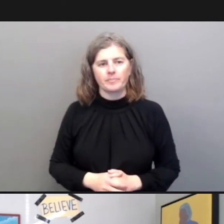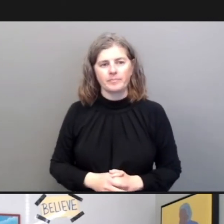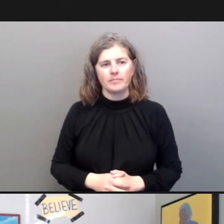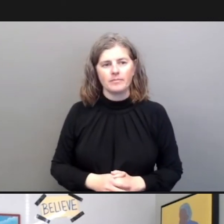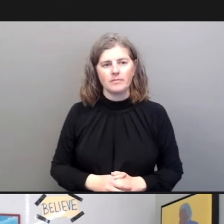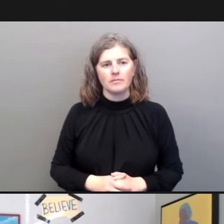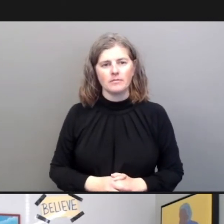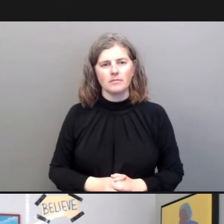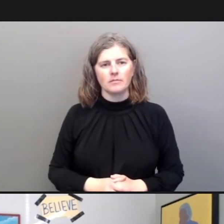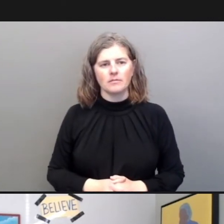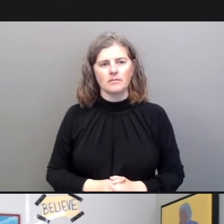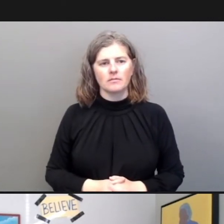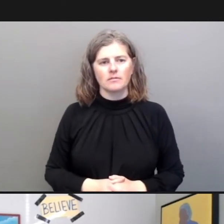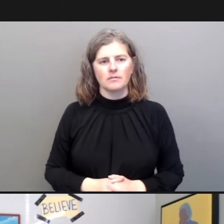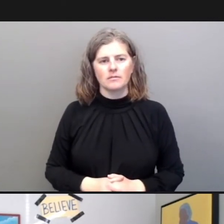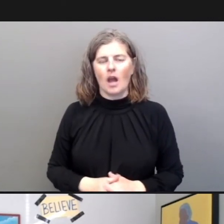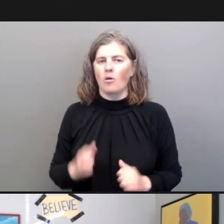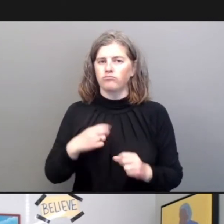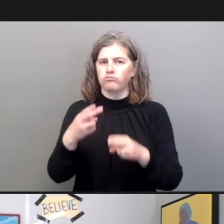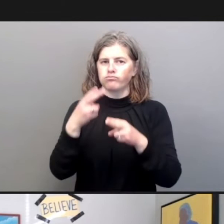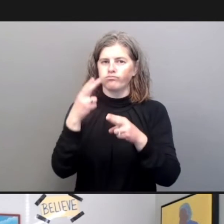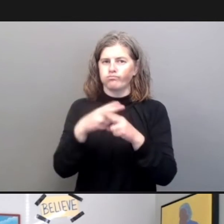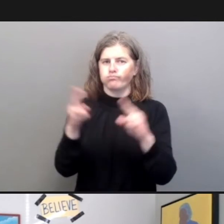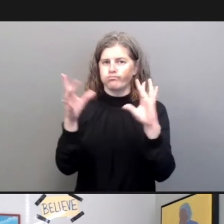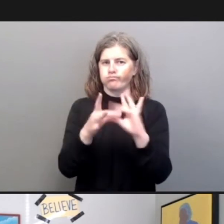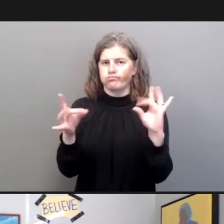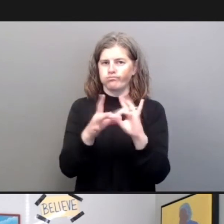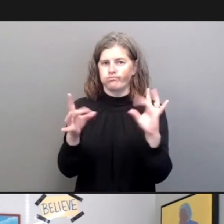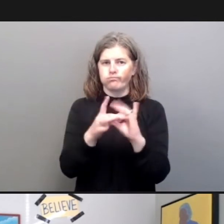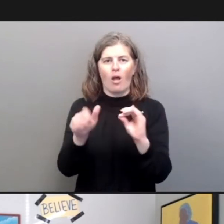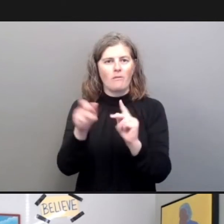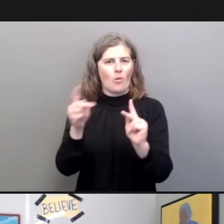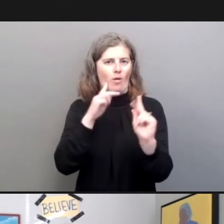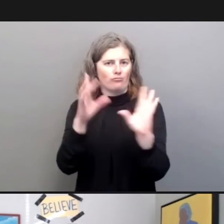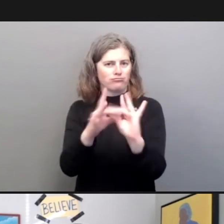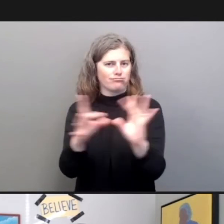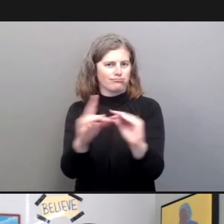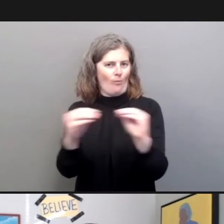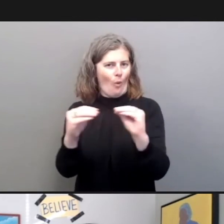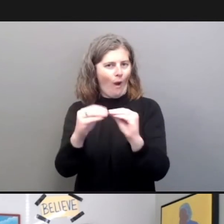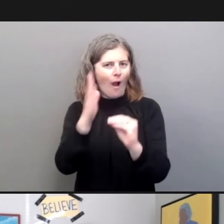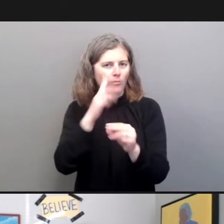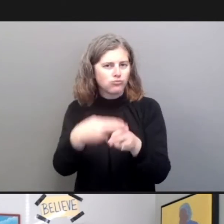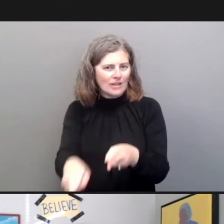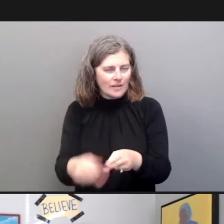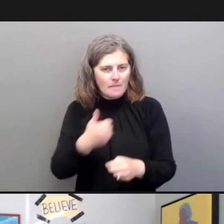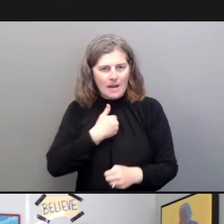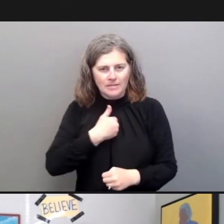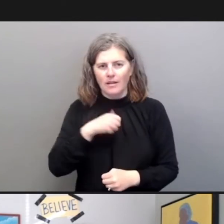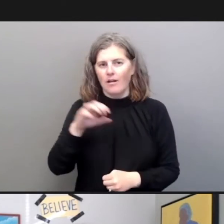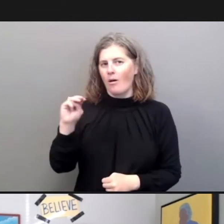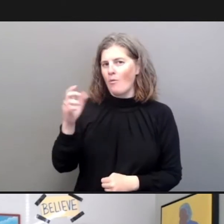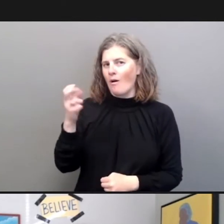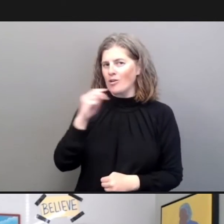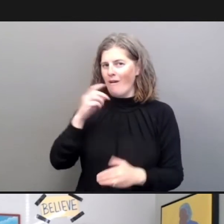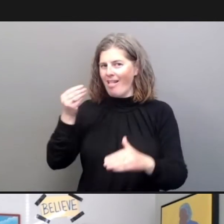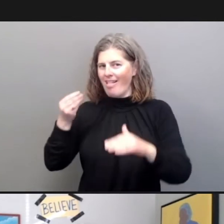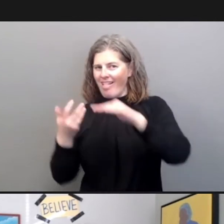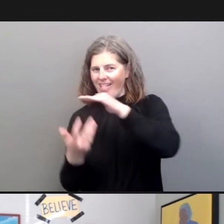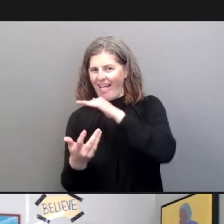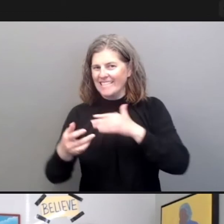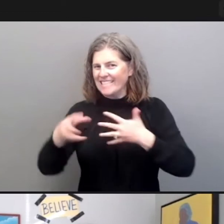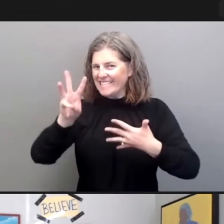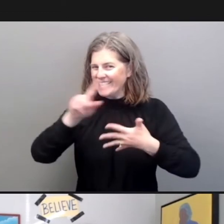I'm going to just start real briefly because others have a lot to say about this. Morgan, you snuck in about 6 questions